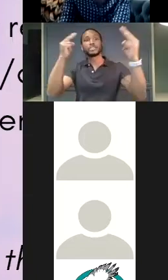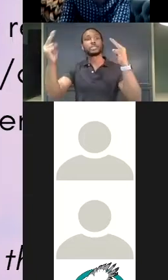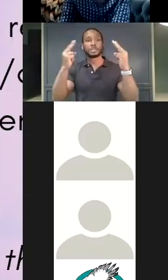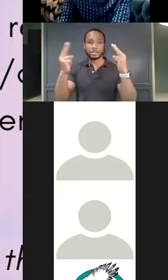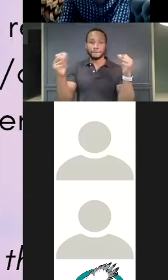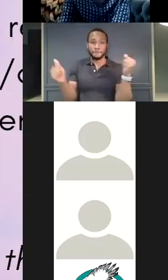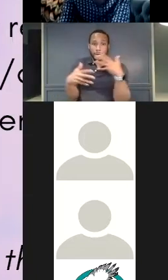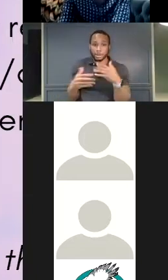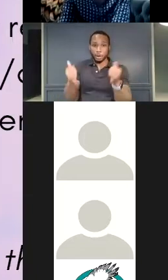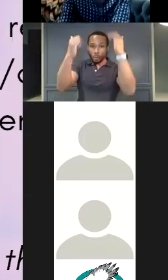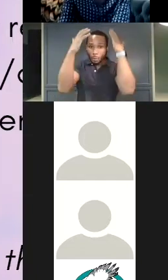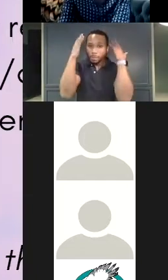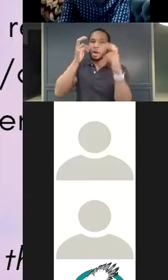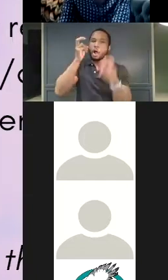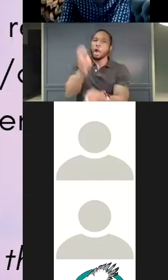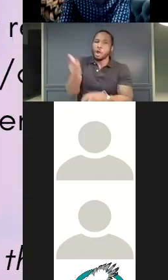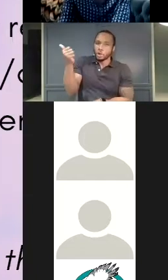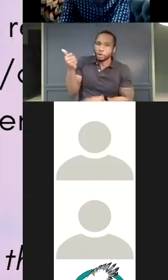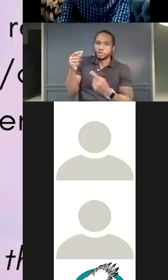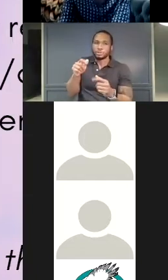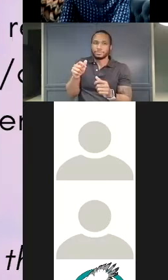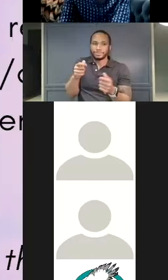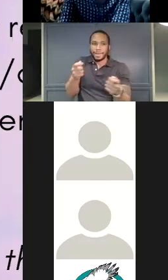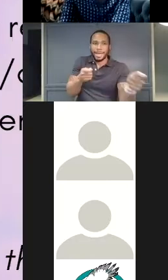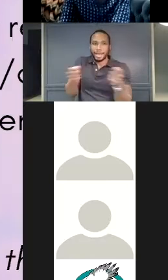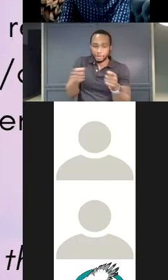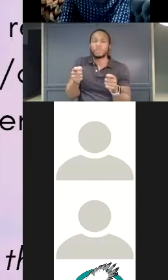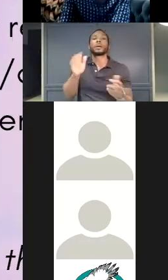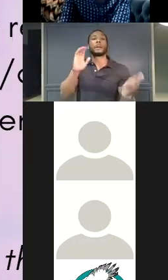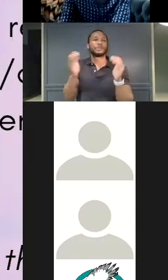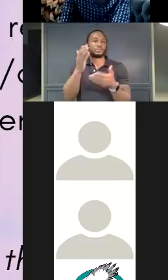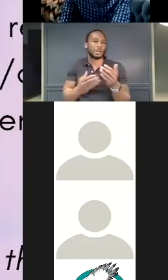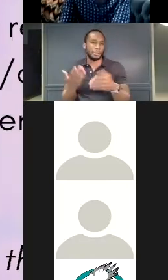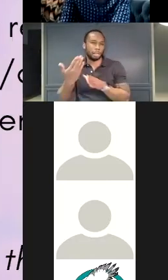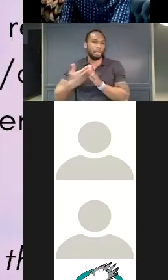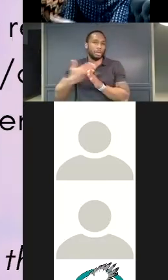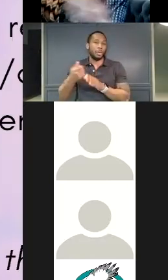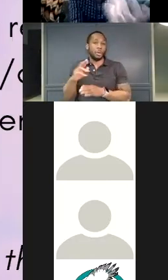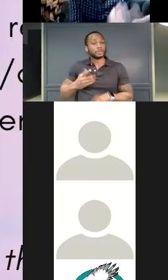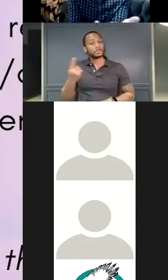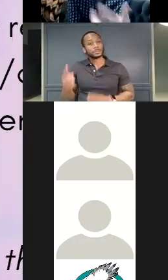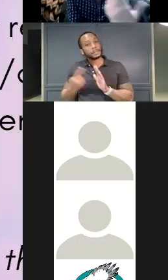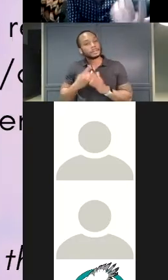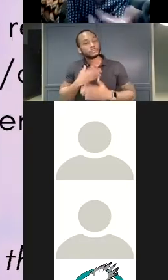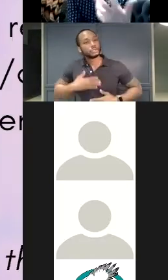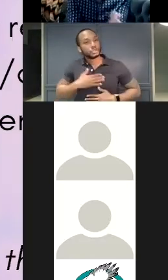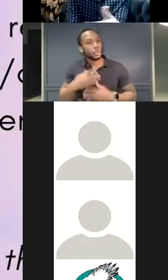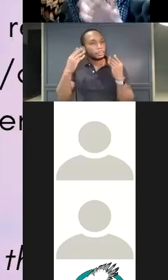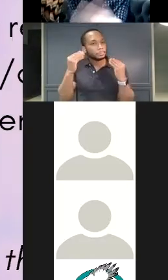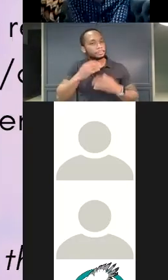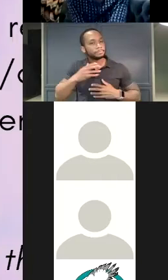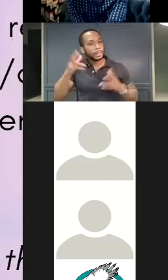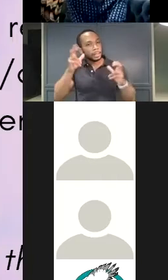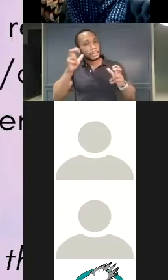are harder to deal with than those we simply find a little annoying or even enjoy listening to. With help, people can find new ways